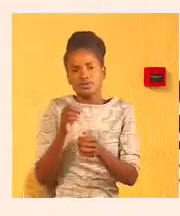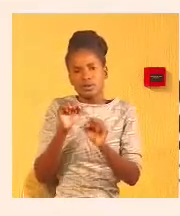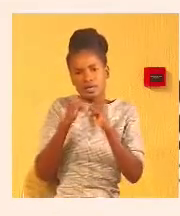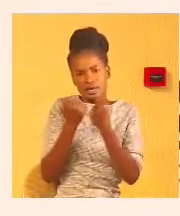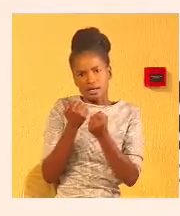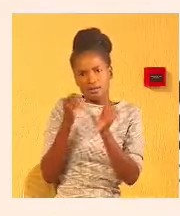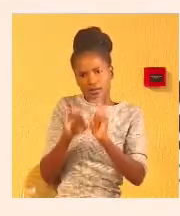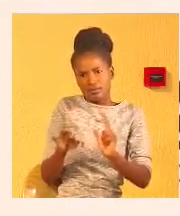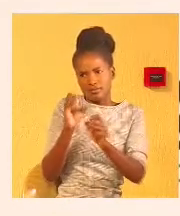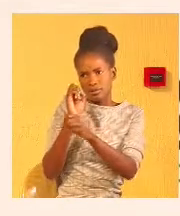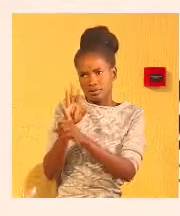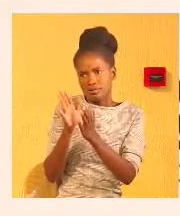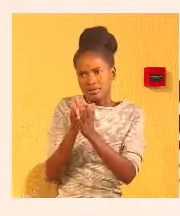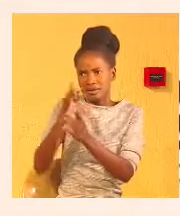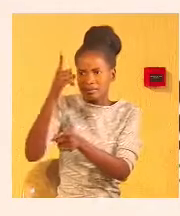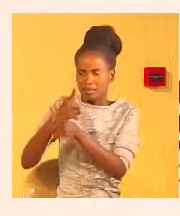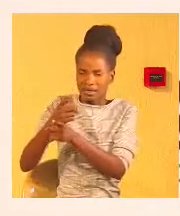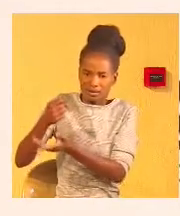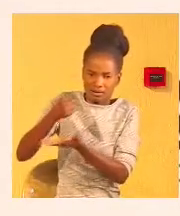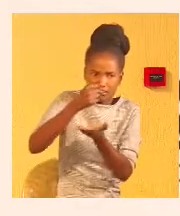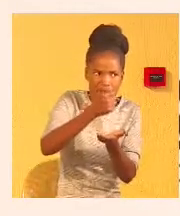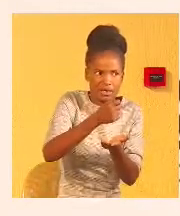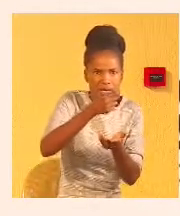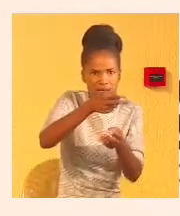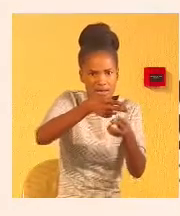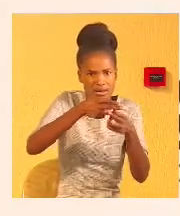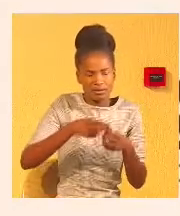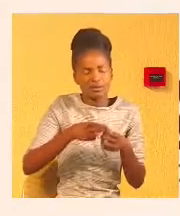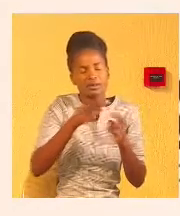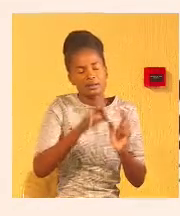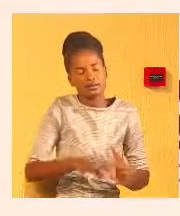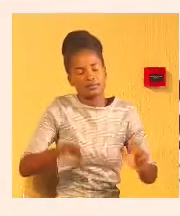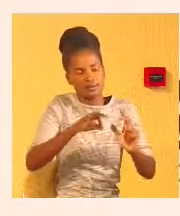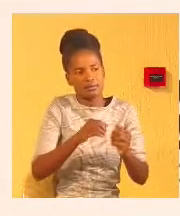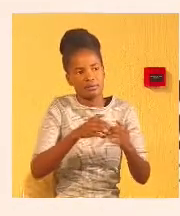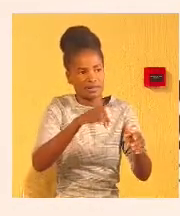let the farmers get subsidized to produce.